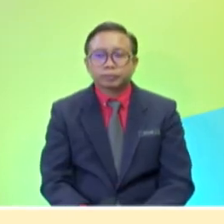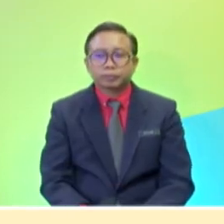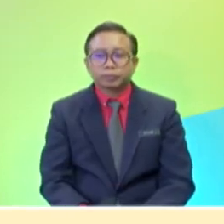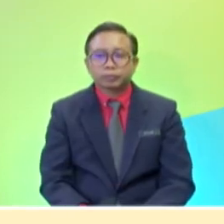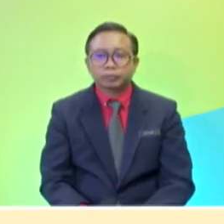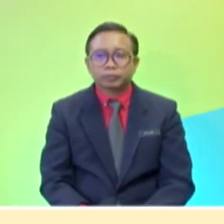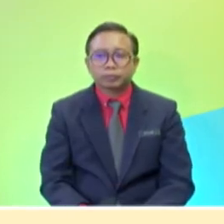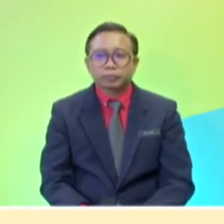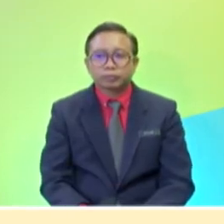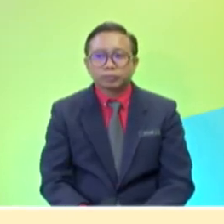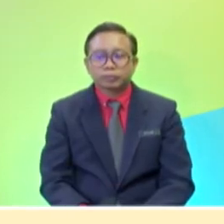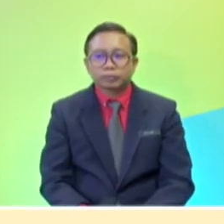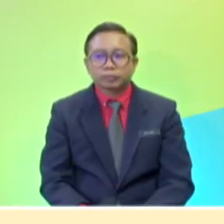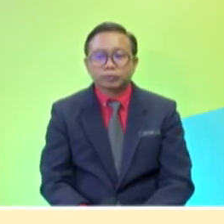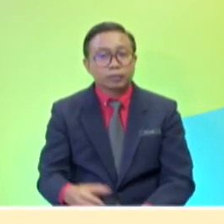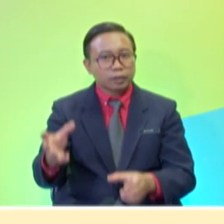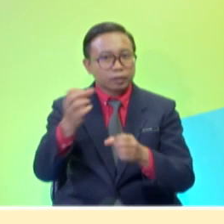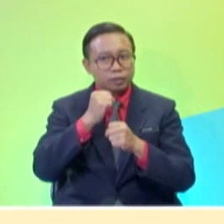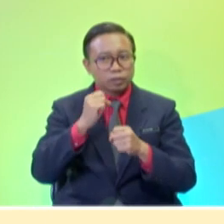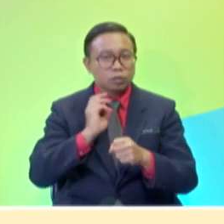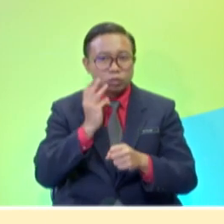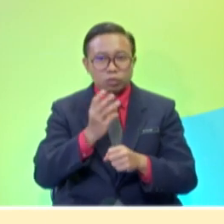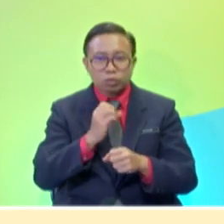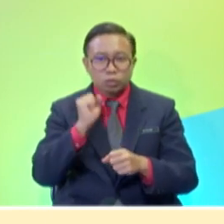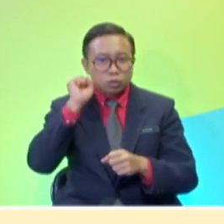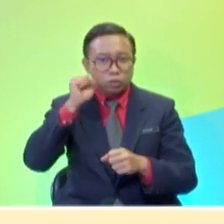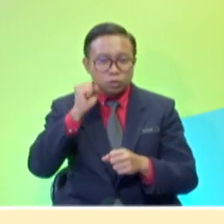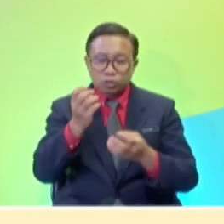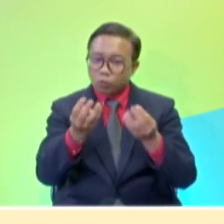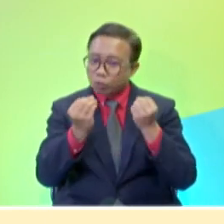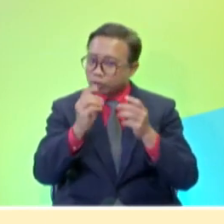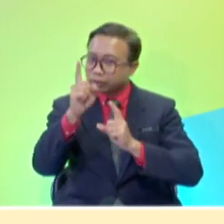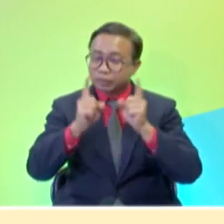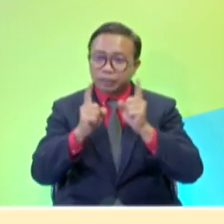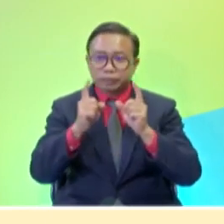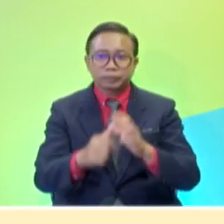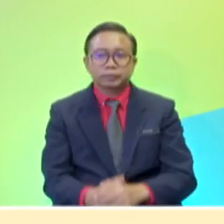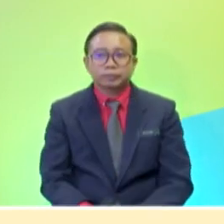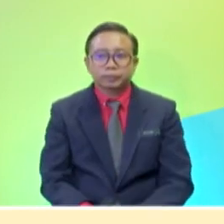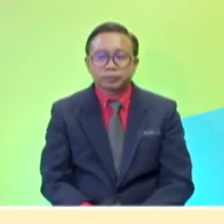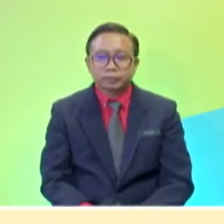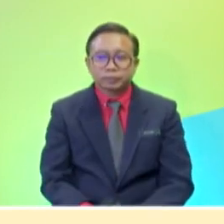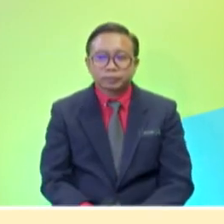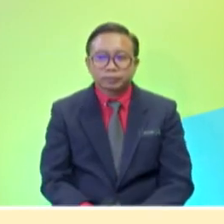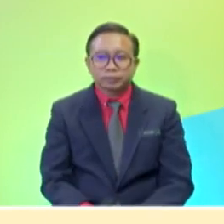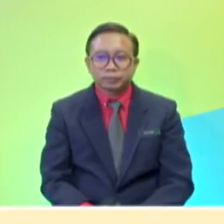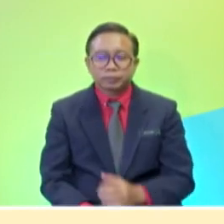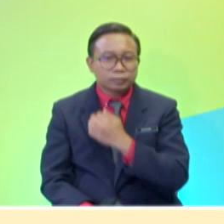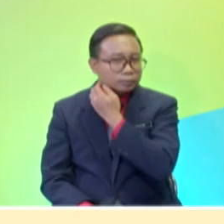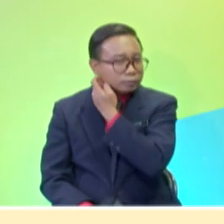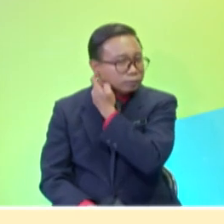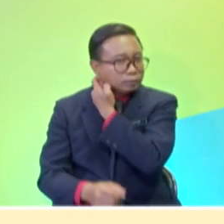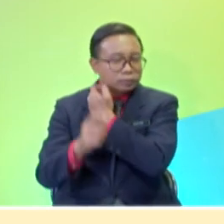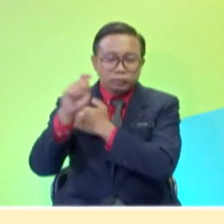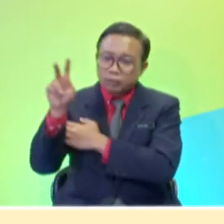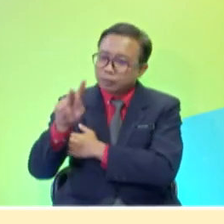Sinlin again. Yay! She's catching up because she wants her stars. Yes. Come on, Sinlin. The people were a